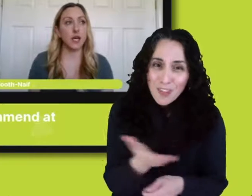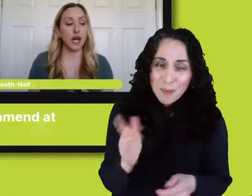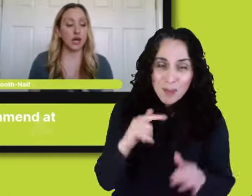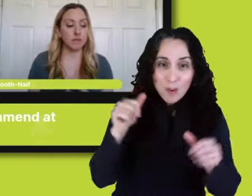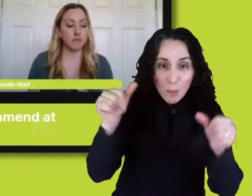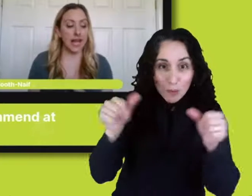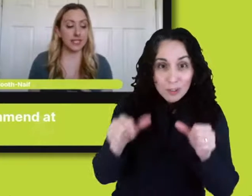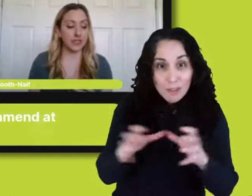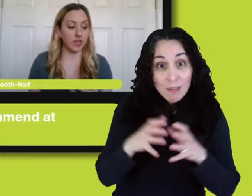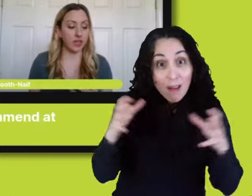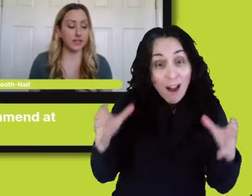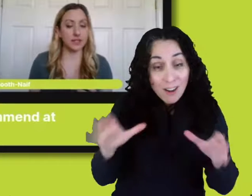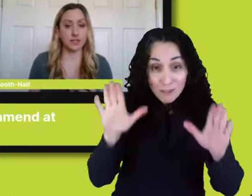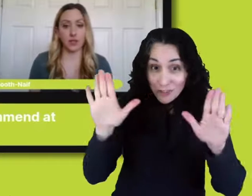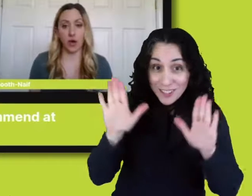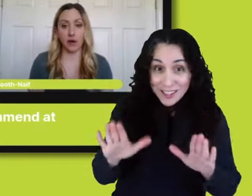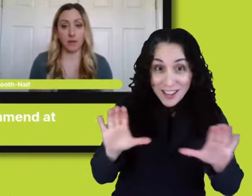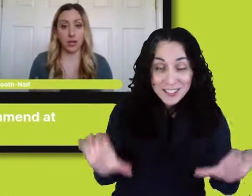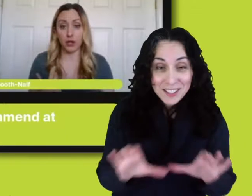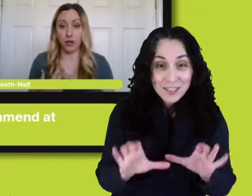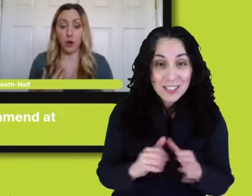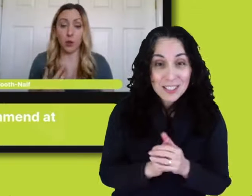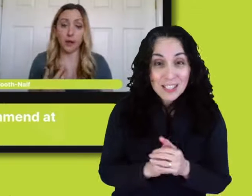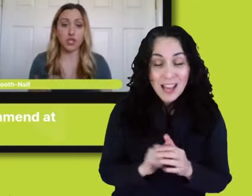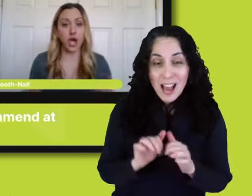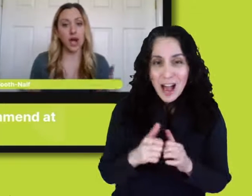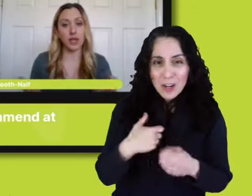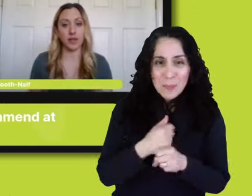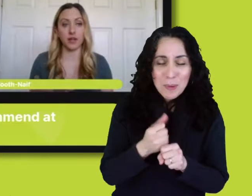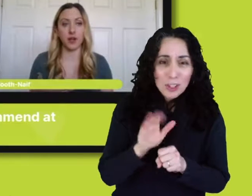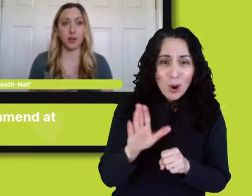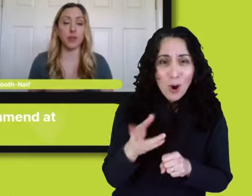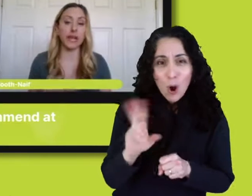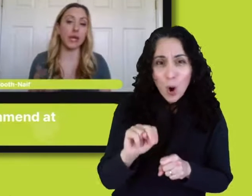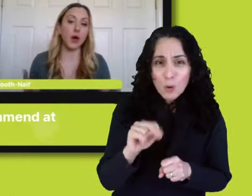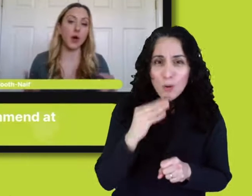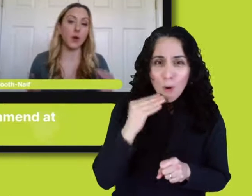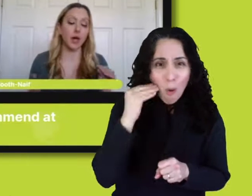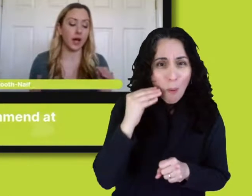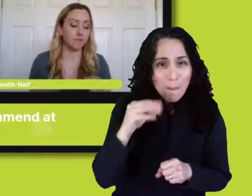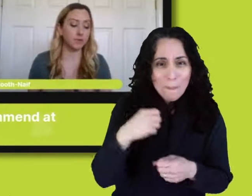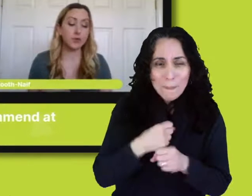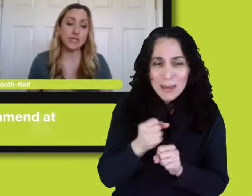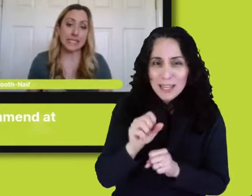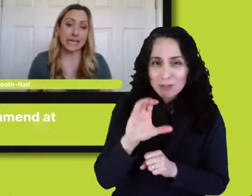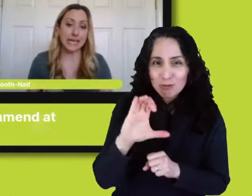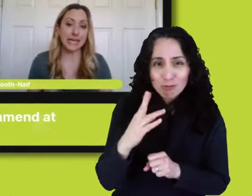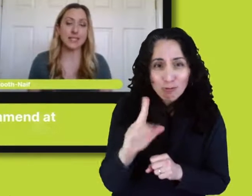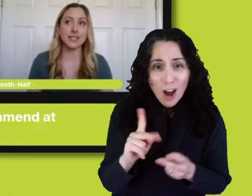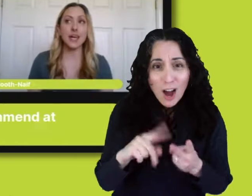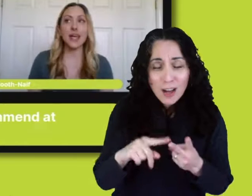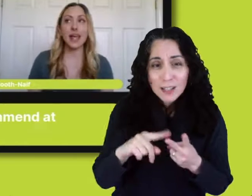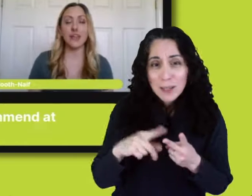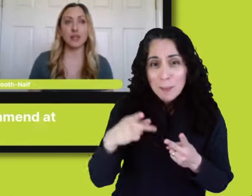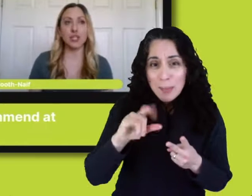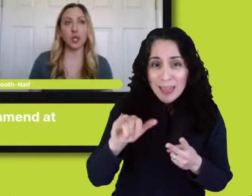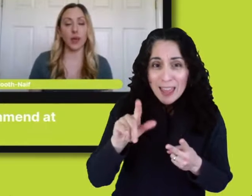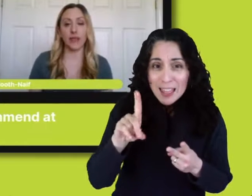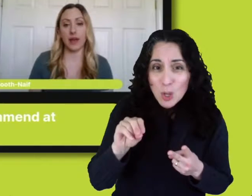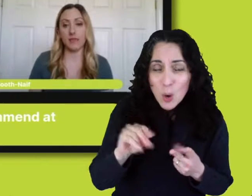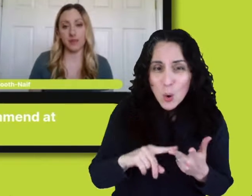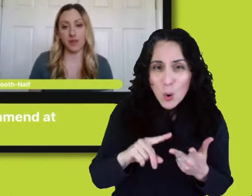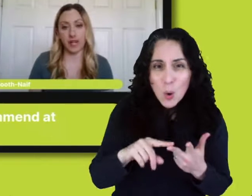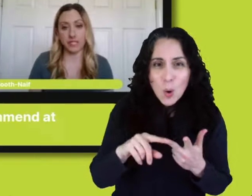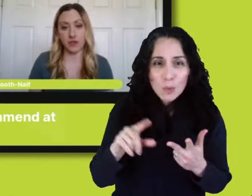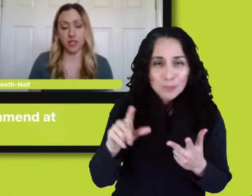great activities, how to make your own homemade chalk and your own Play-Doh, moon sand. And they've been